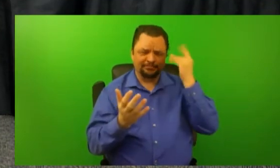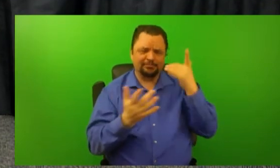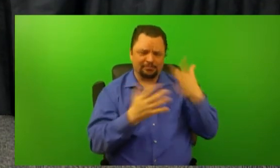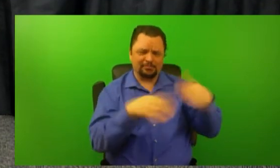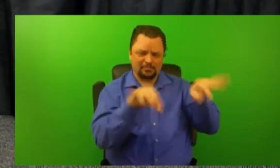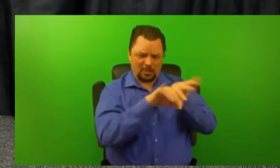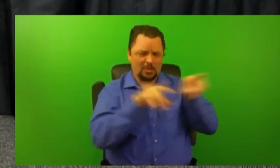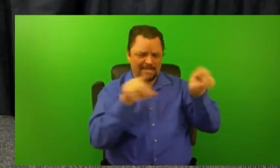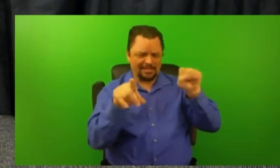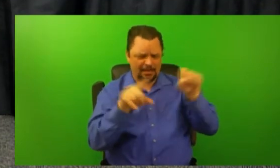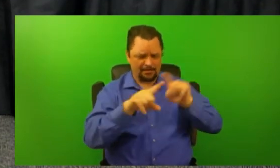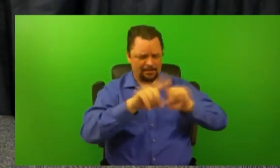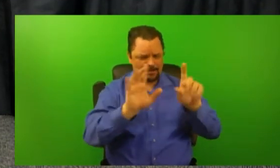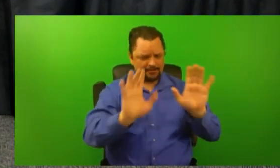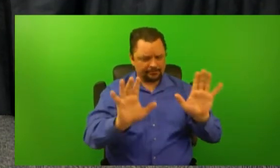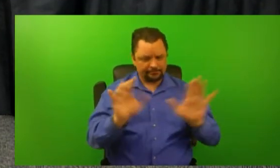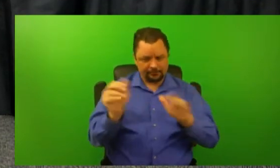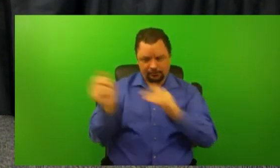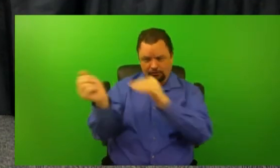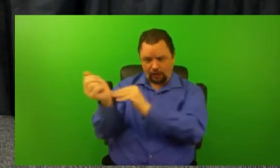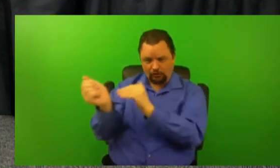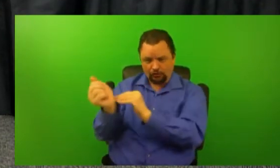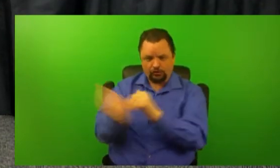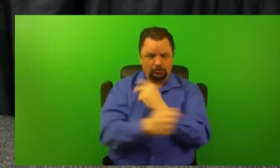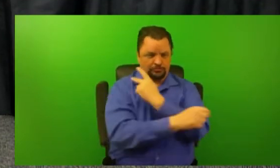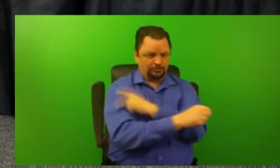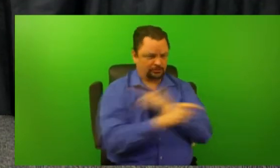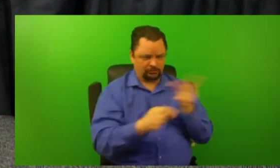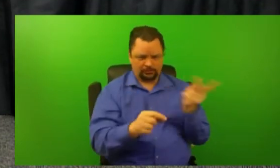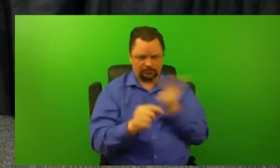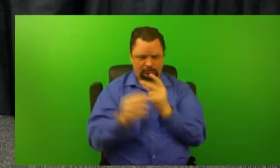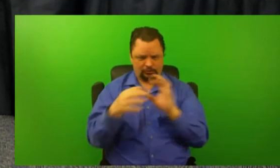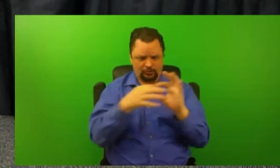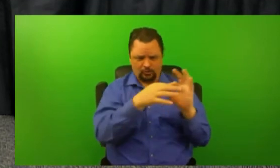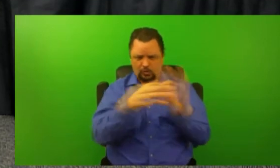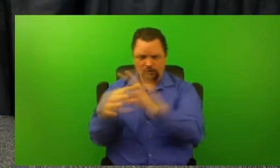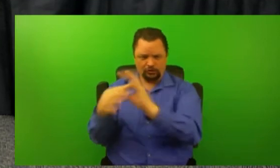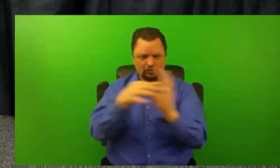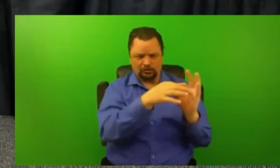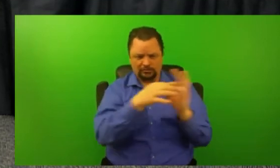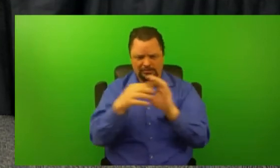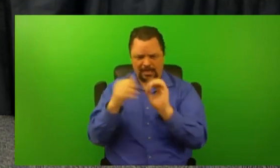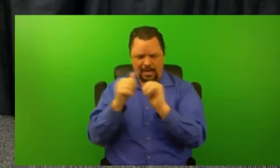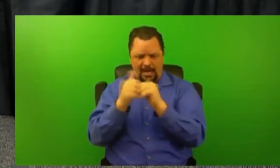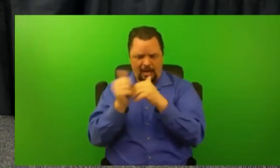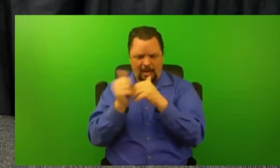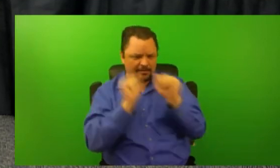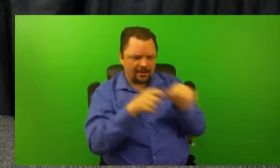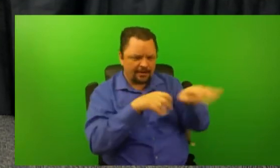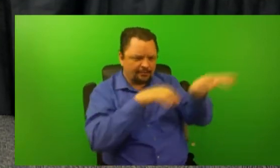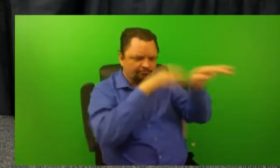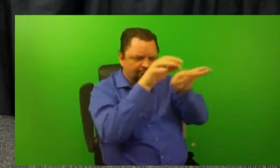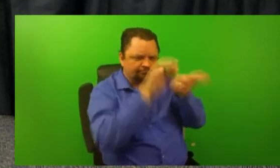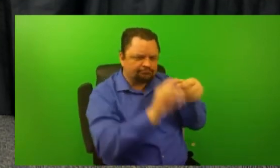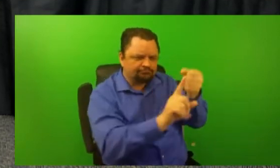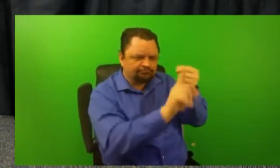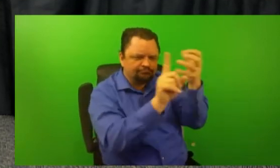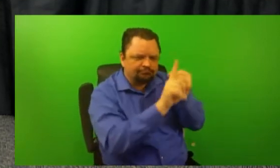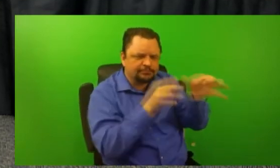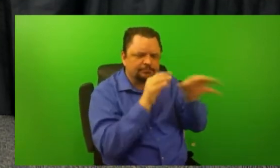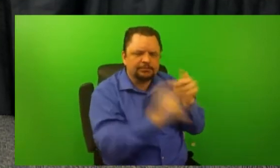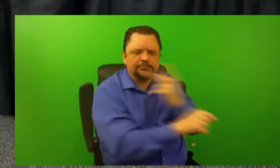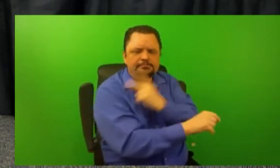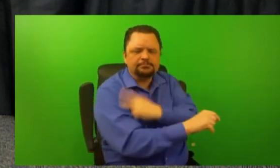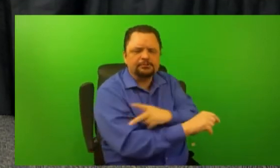knowledge and expertise to interpret data. I think that interpretation of data has more